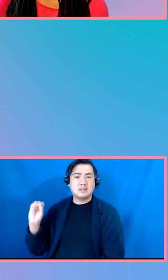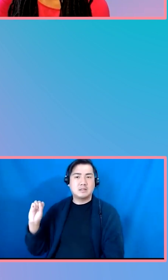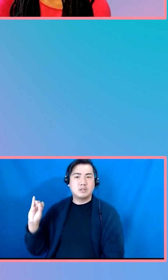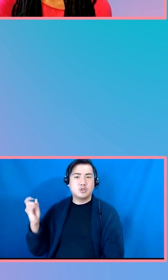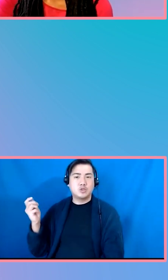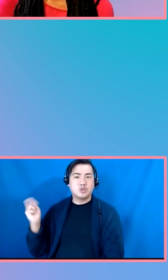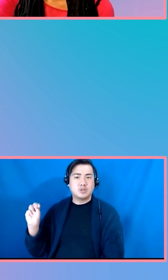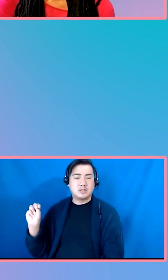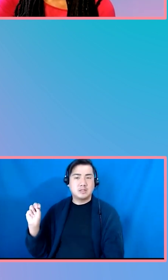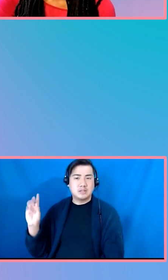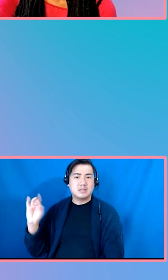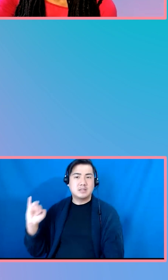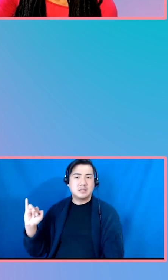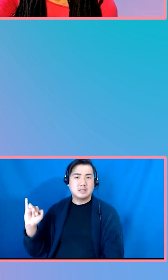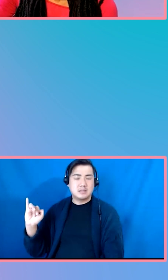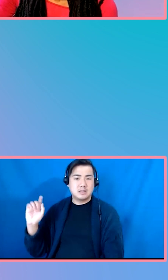sojourndei.com.